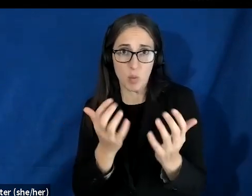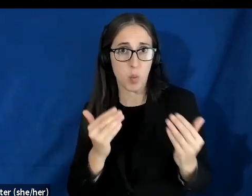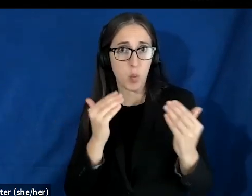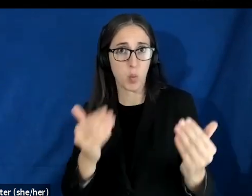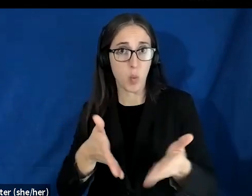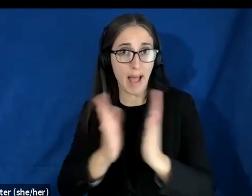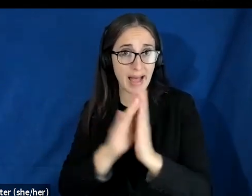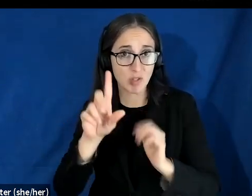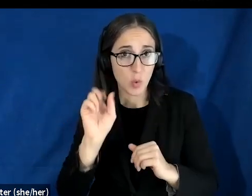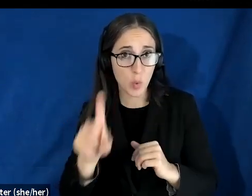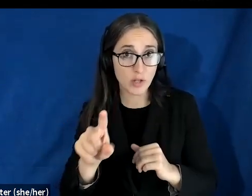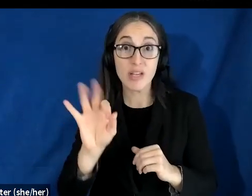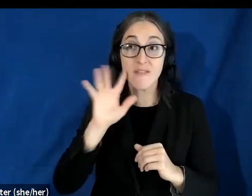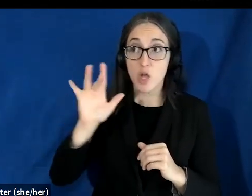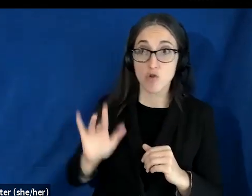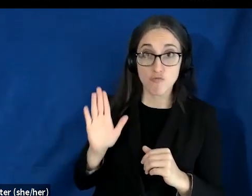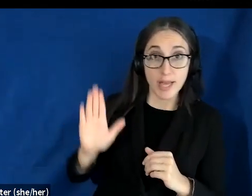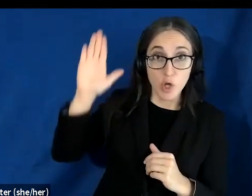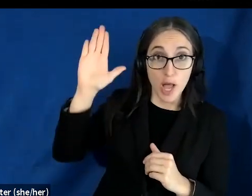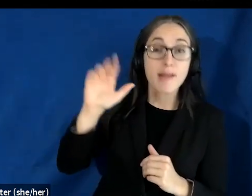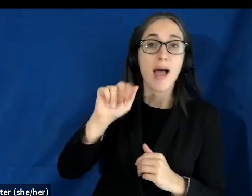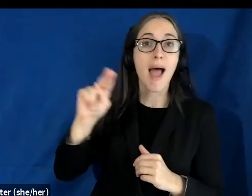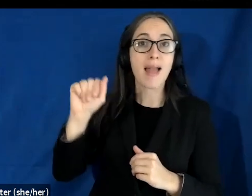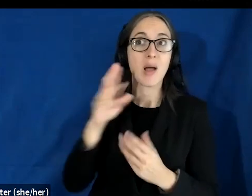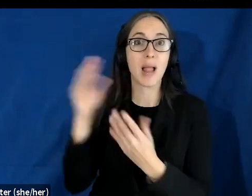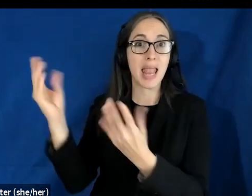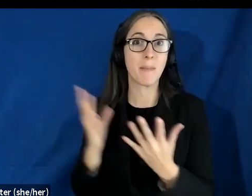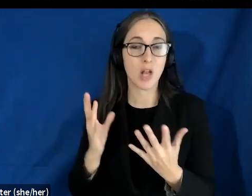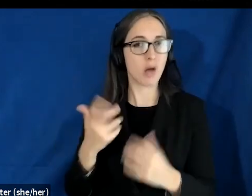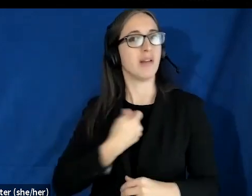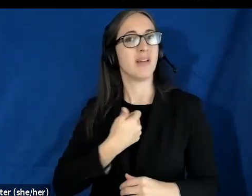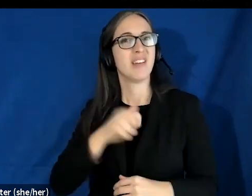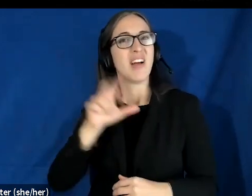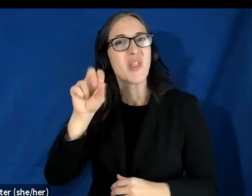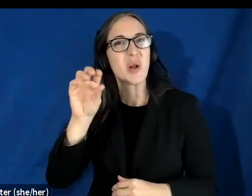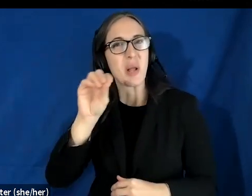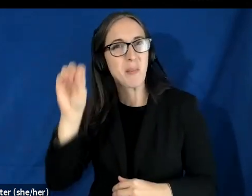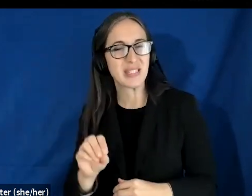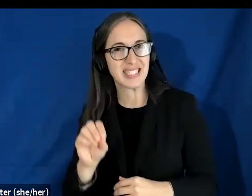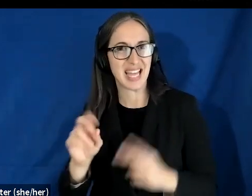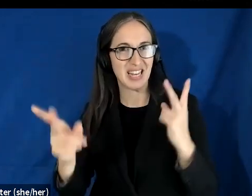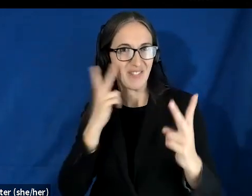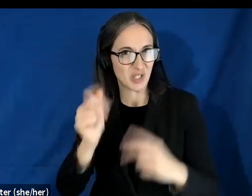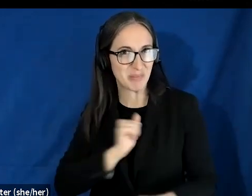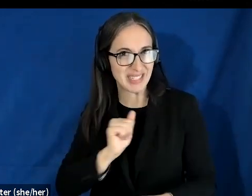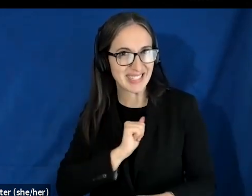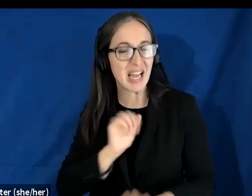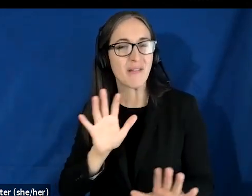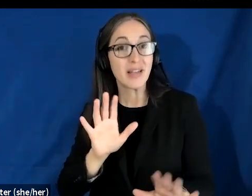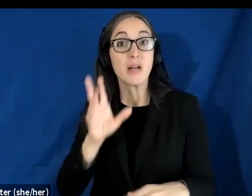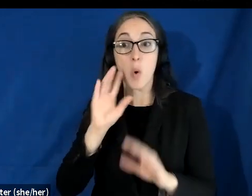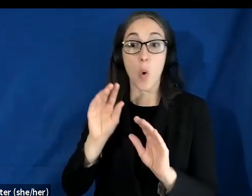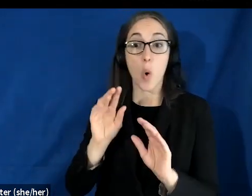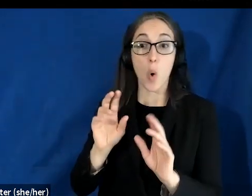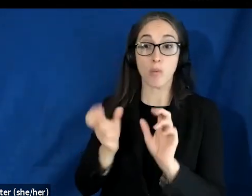If you raise your hand, Anne will let me know because I have 30% vision. I don't see very well myself. Or you can put it in the chat and please let me